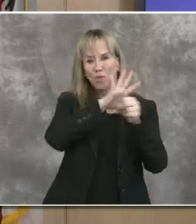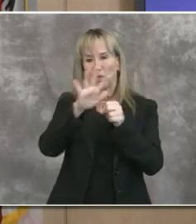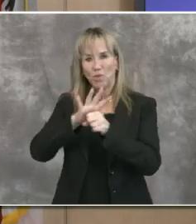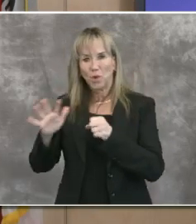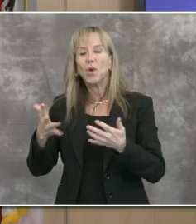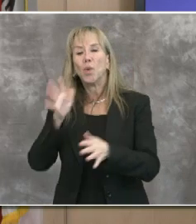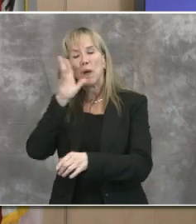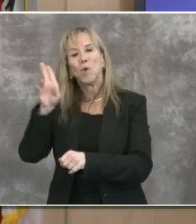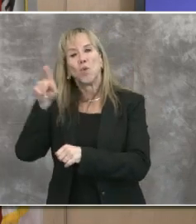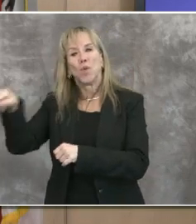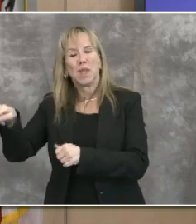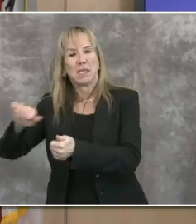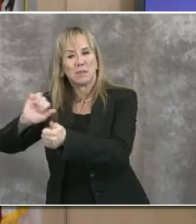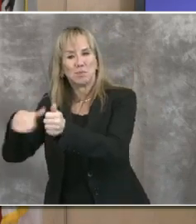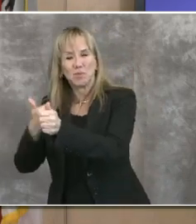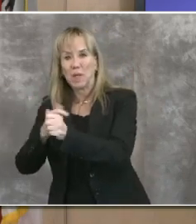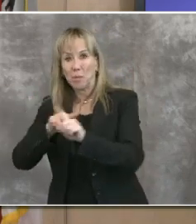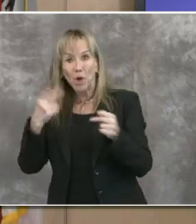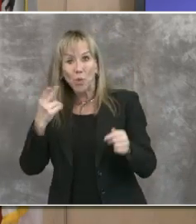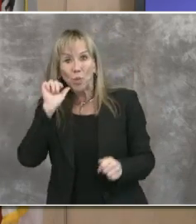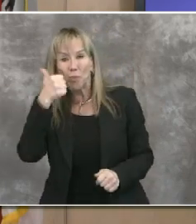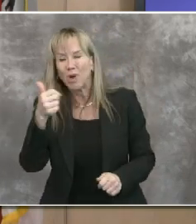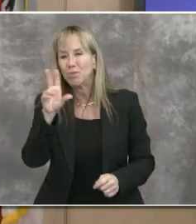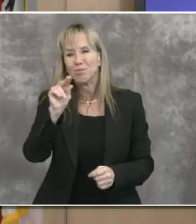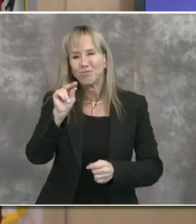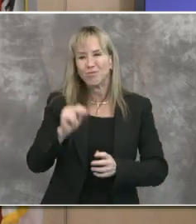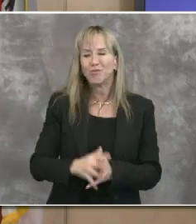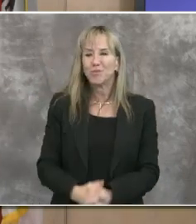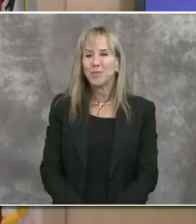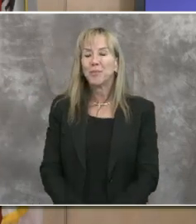tomorrow. Thank you, Rob.